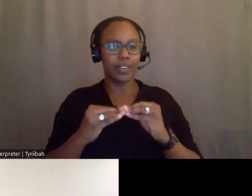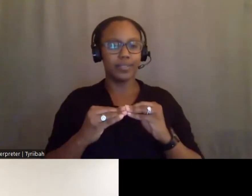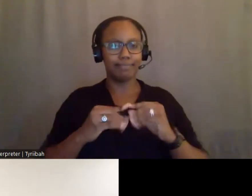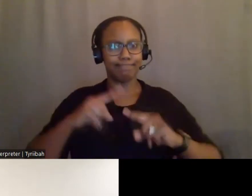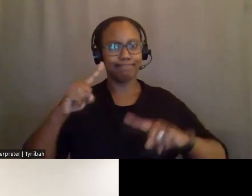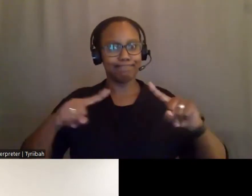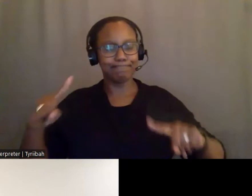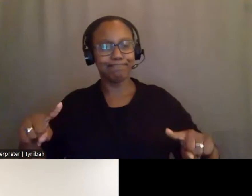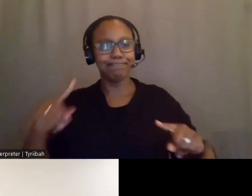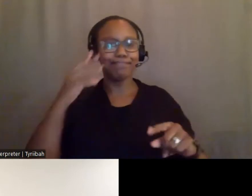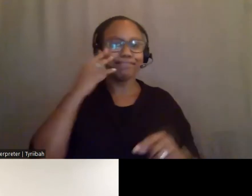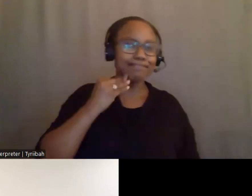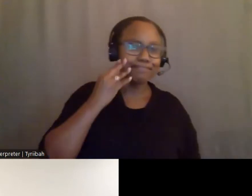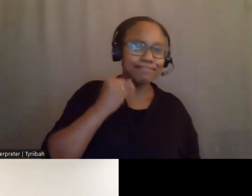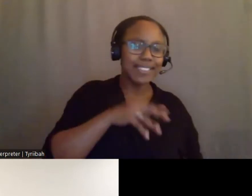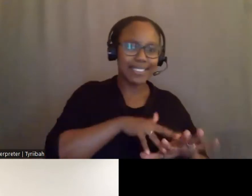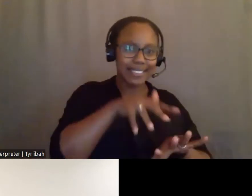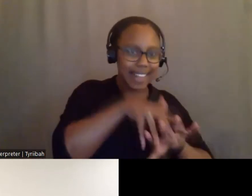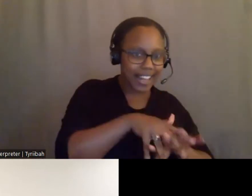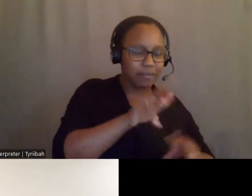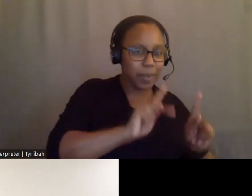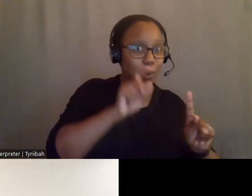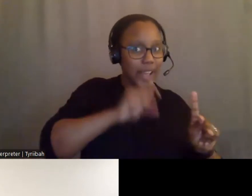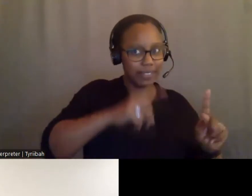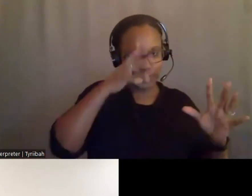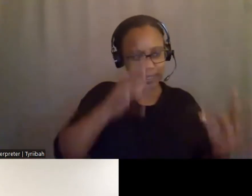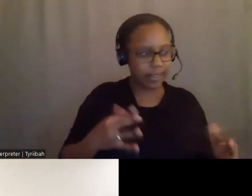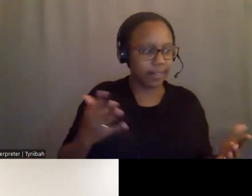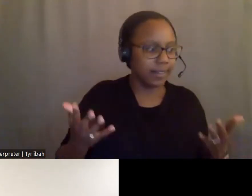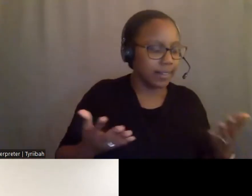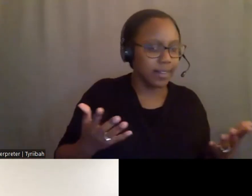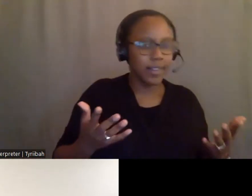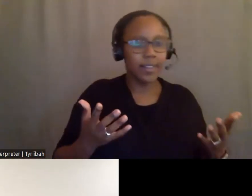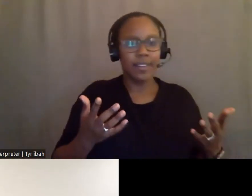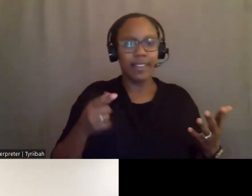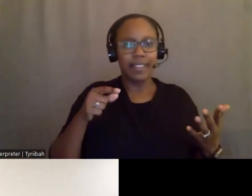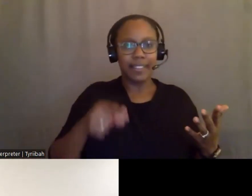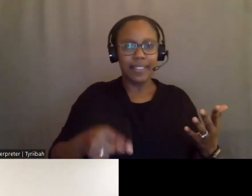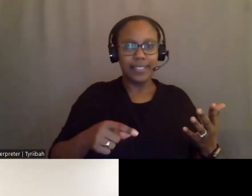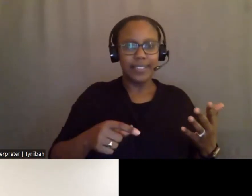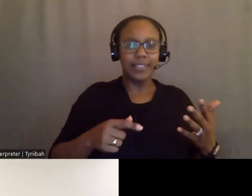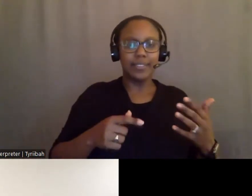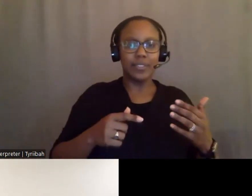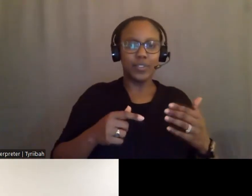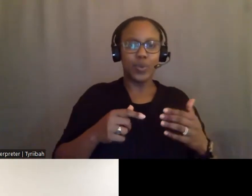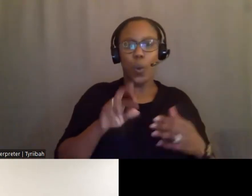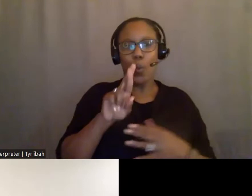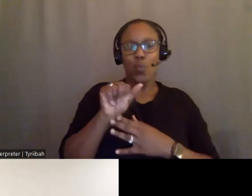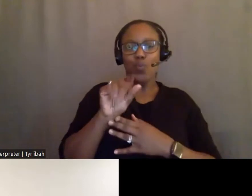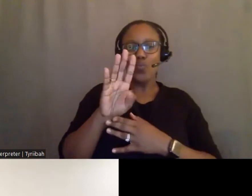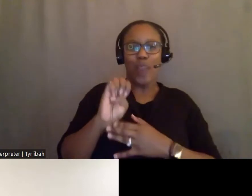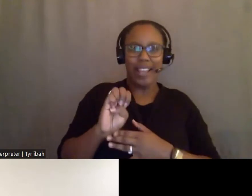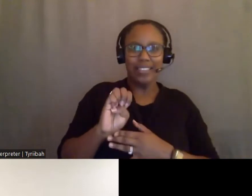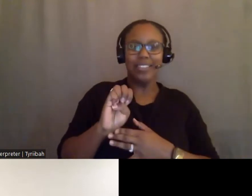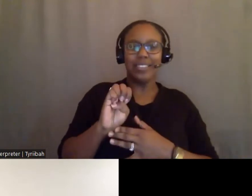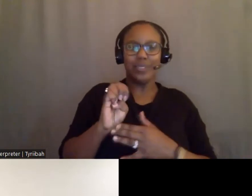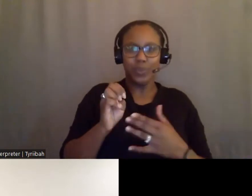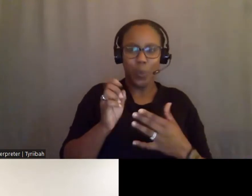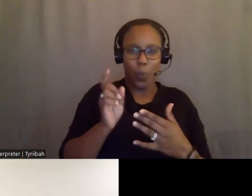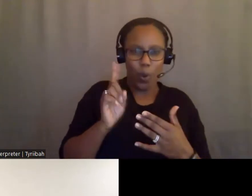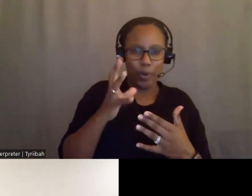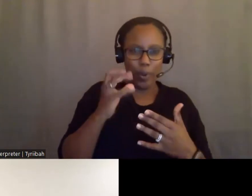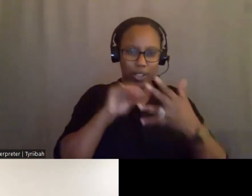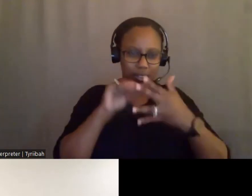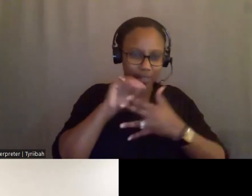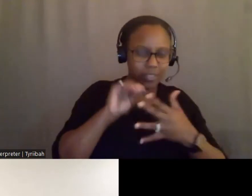experiences where Native people have to really kind of decide, you know, where do we want to be in this racial hierarchy? Because Native Americans are looked at as different from